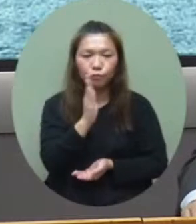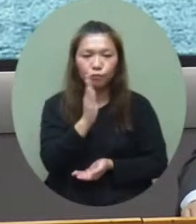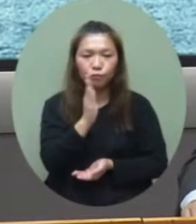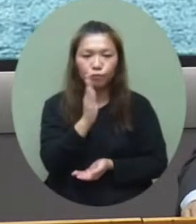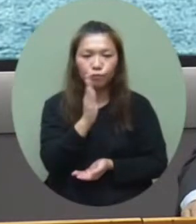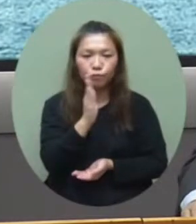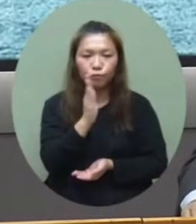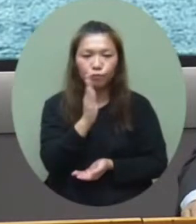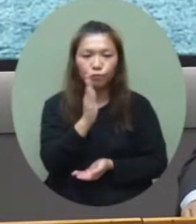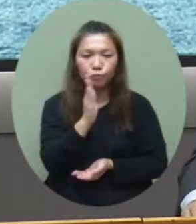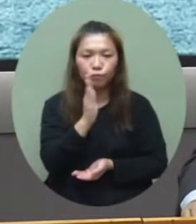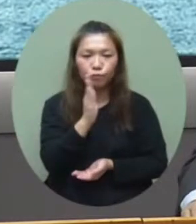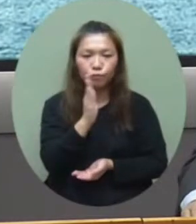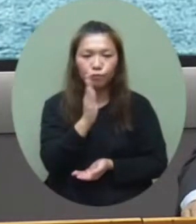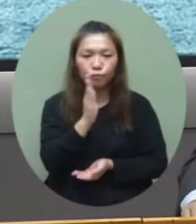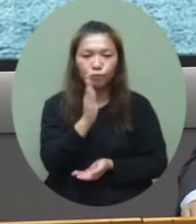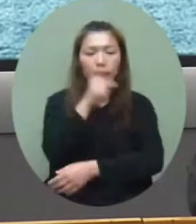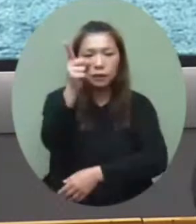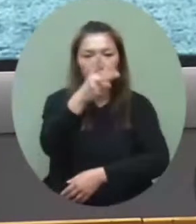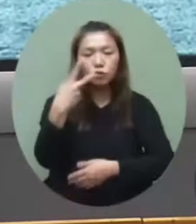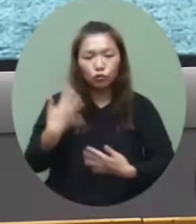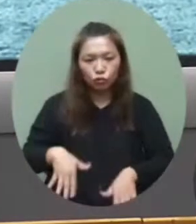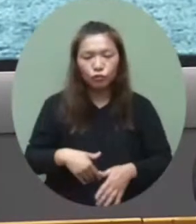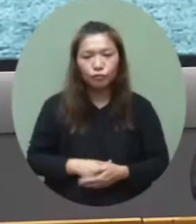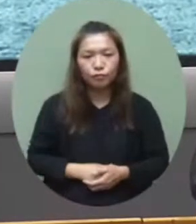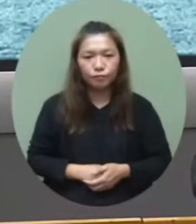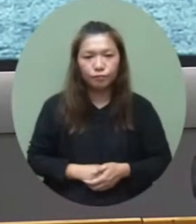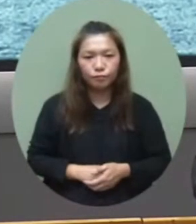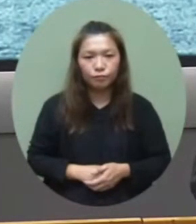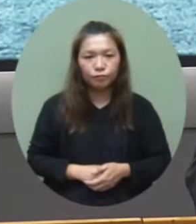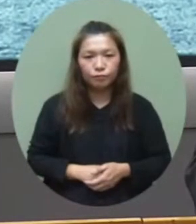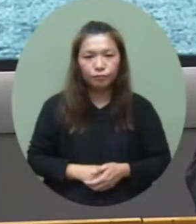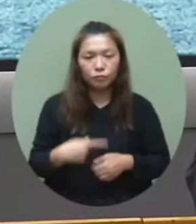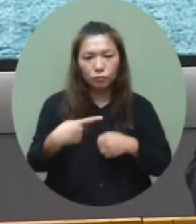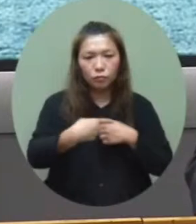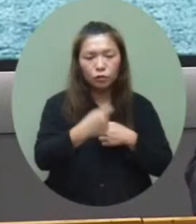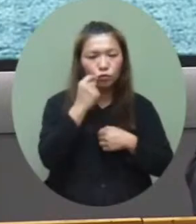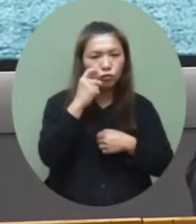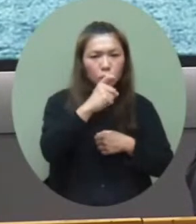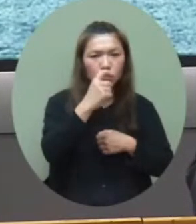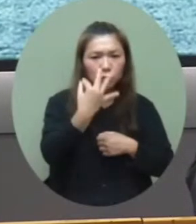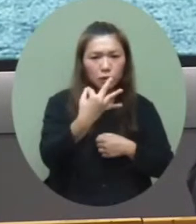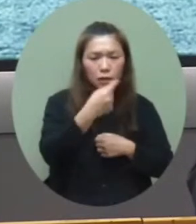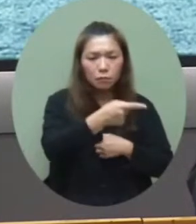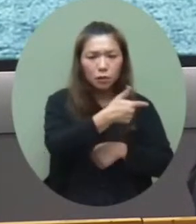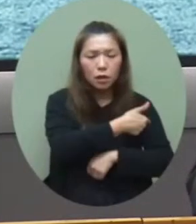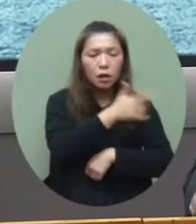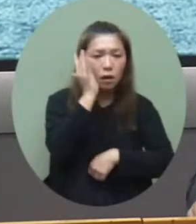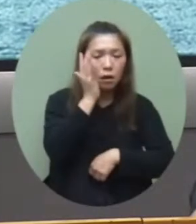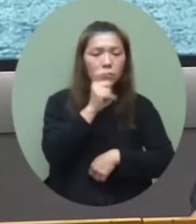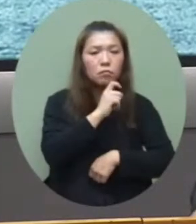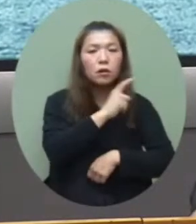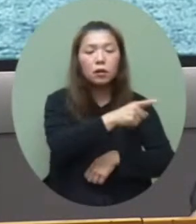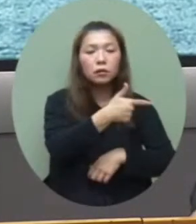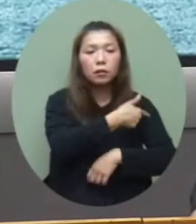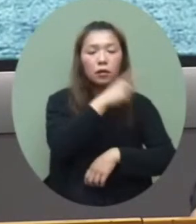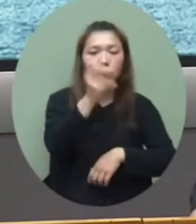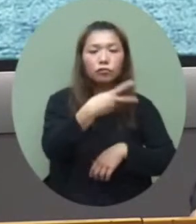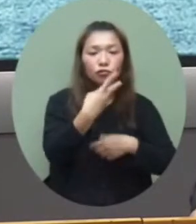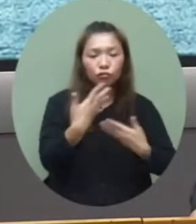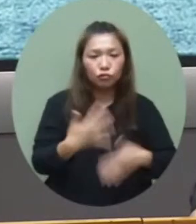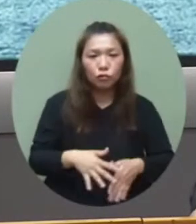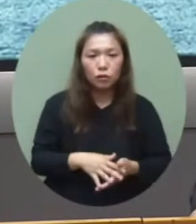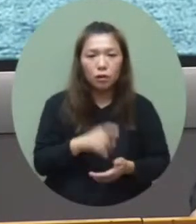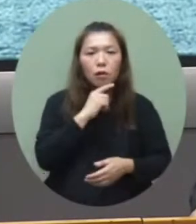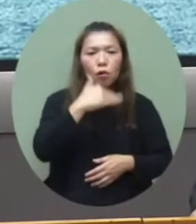99 years old. They're not residential care home residents, and all 3 of them had 3 jabs. The first patient, a